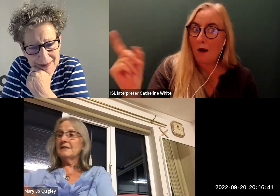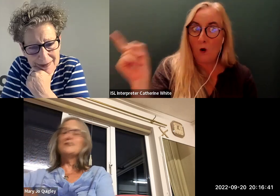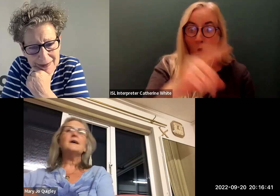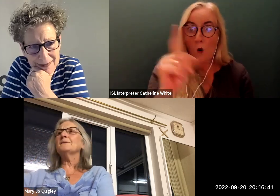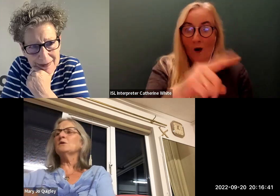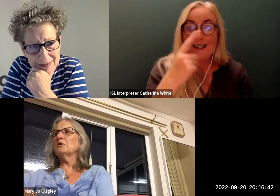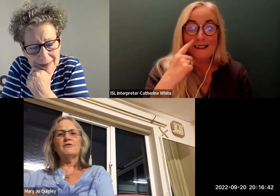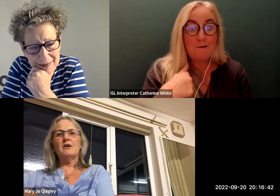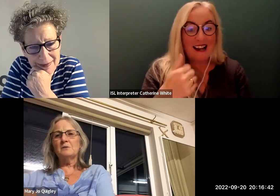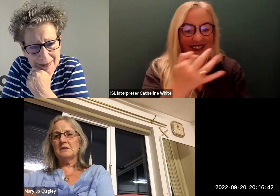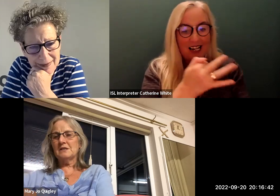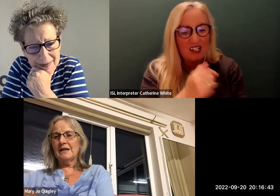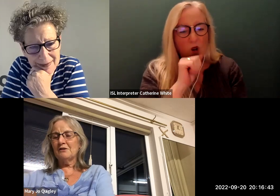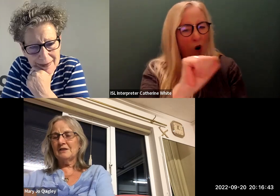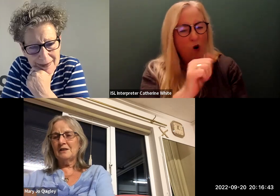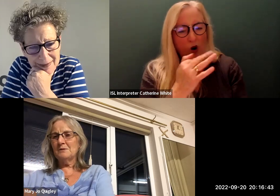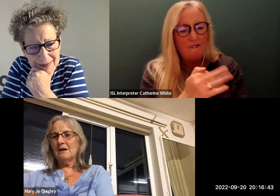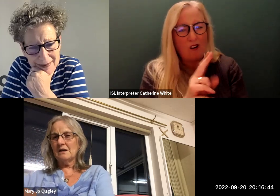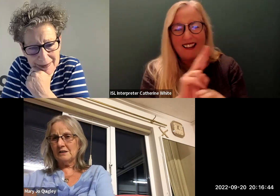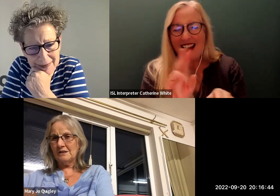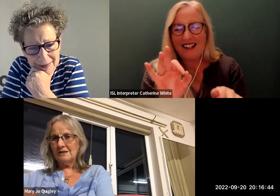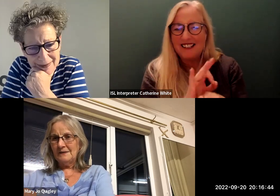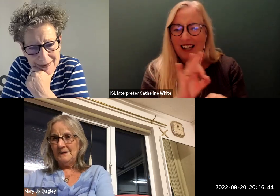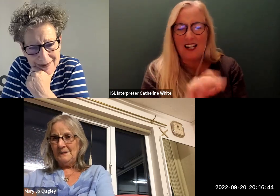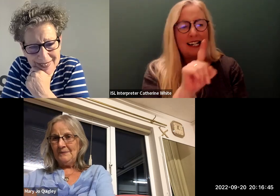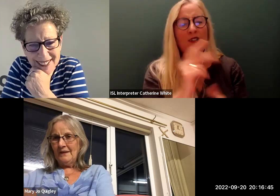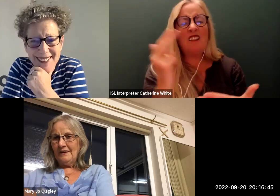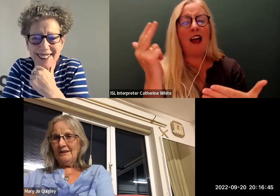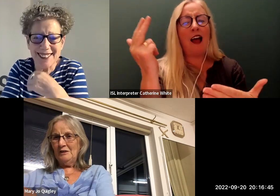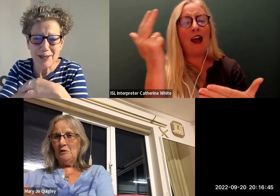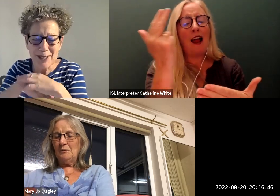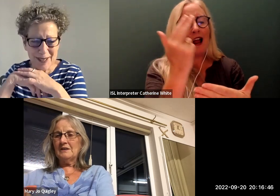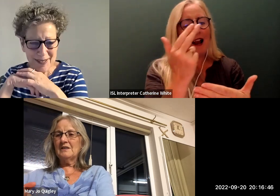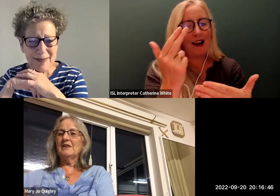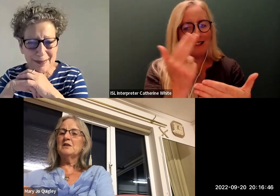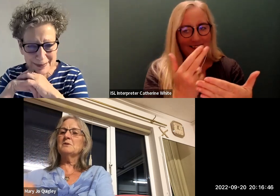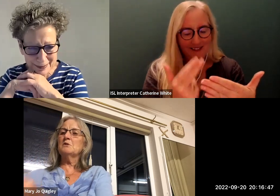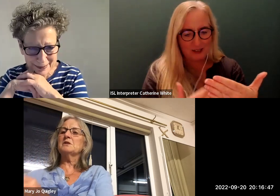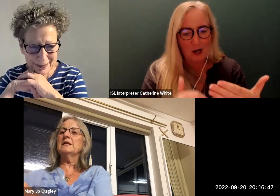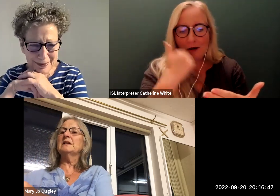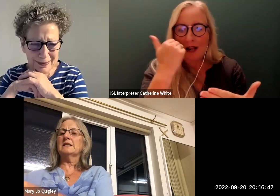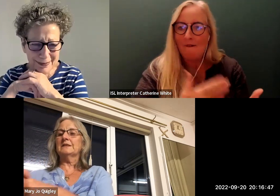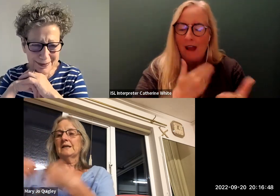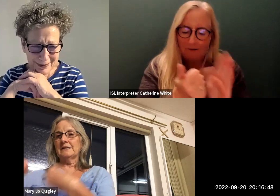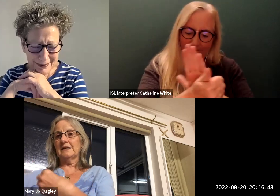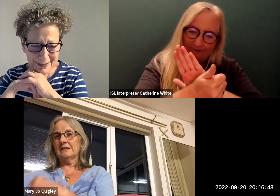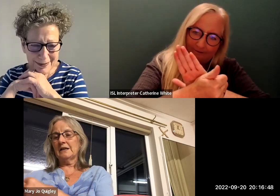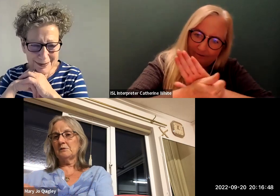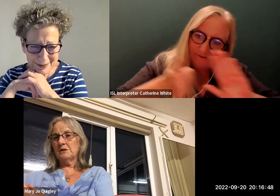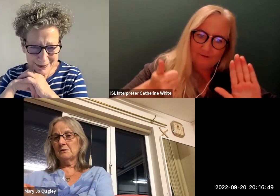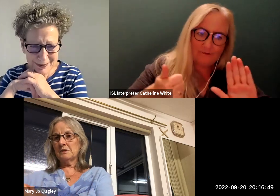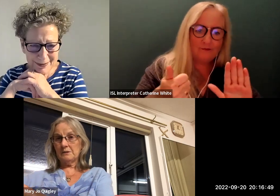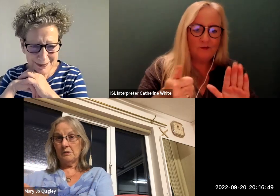he said, your father wasn't a tailor. He said he was an artist, because he felt he was so skilled